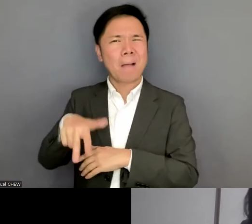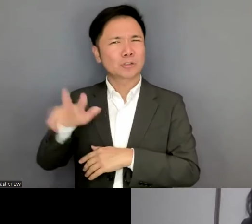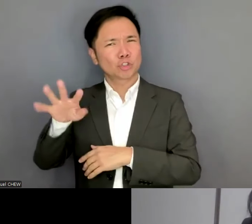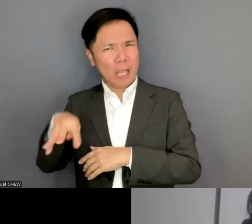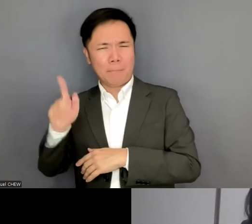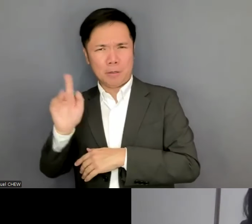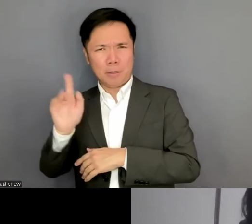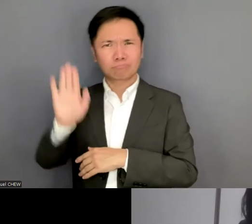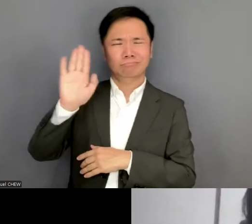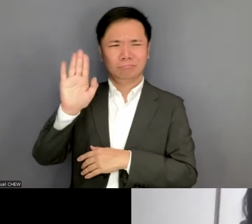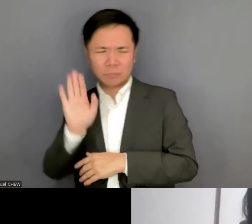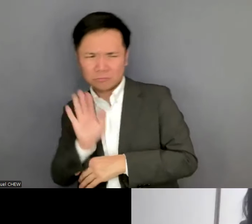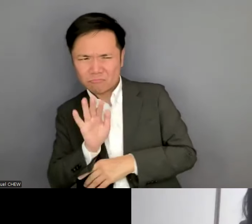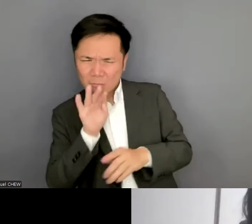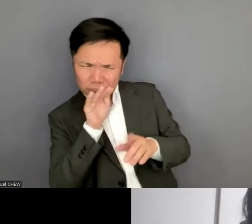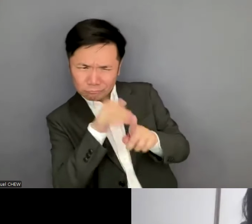this year,